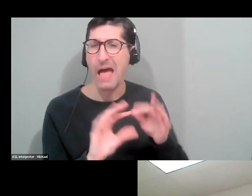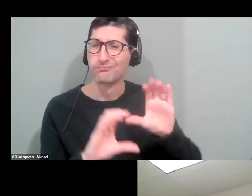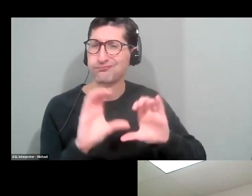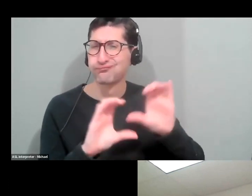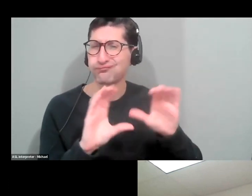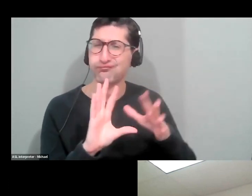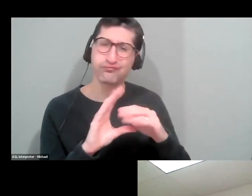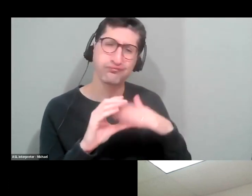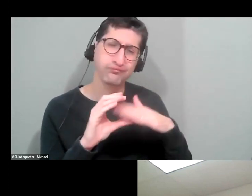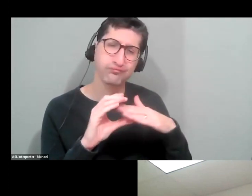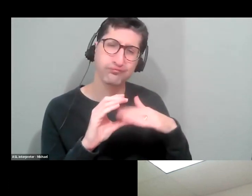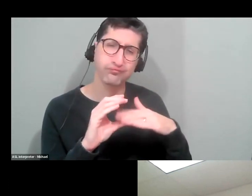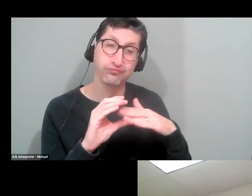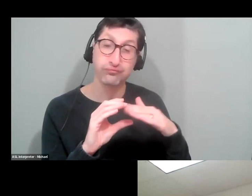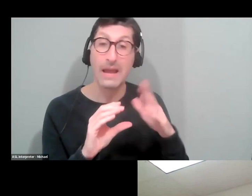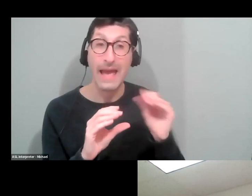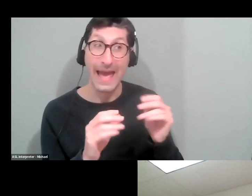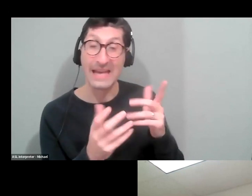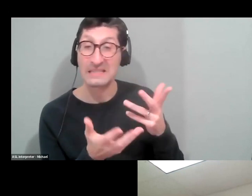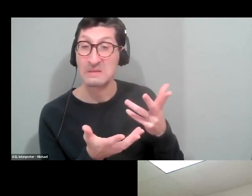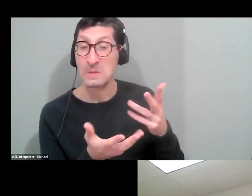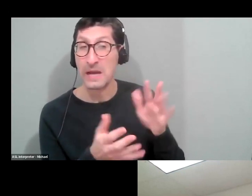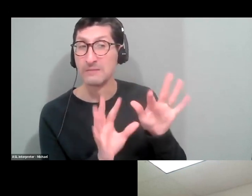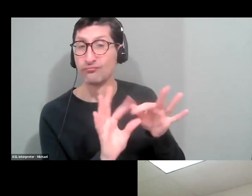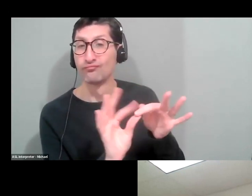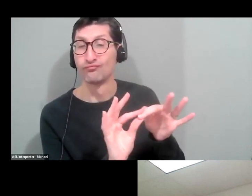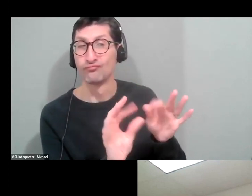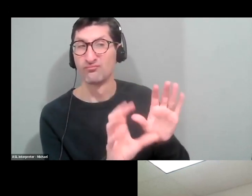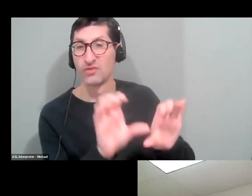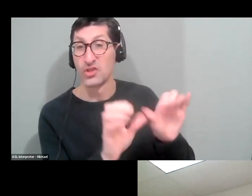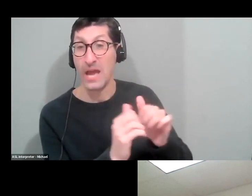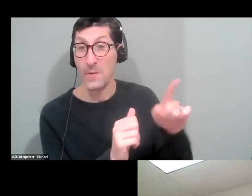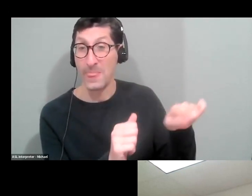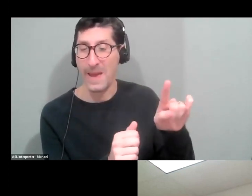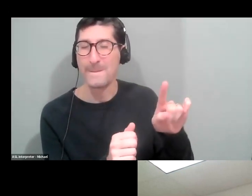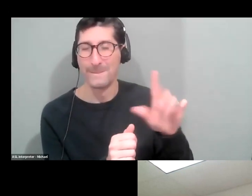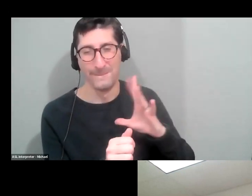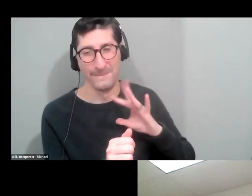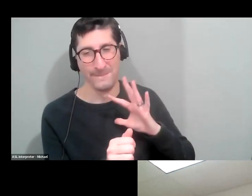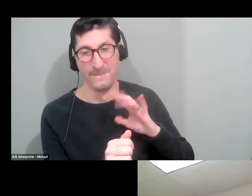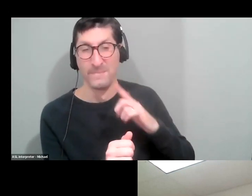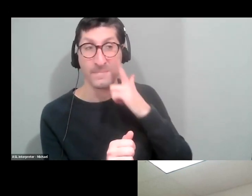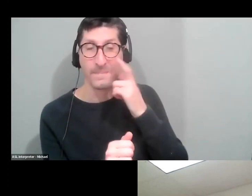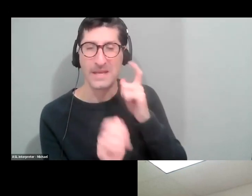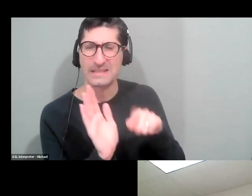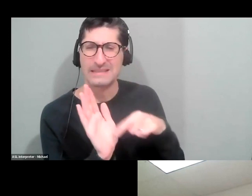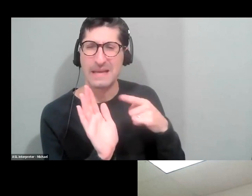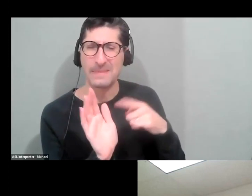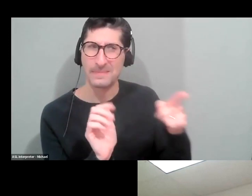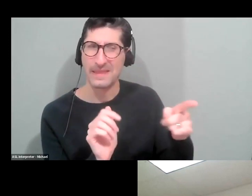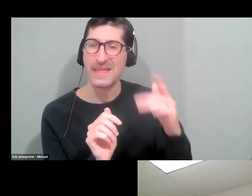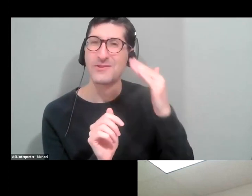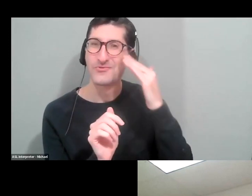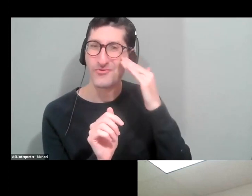idea to talk to some of the poll workers, because they often have insights, and